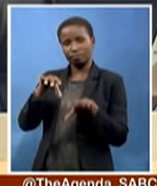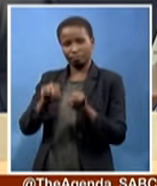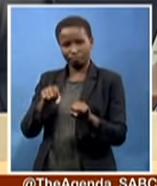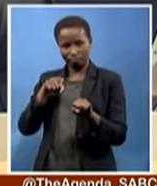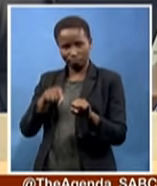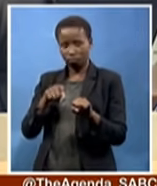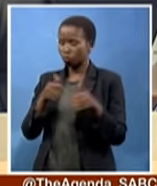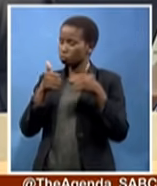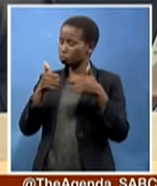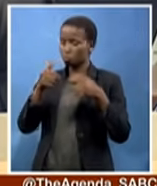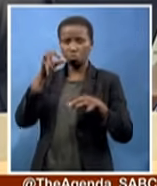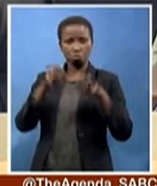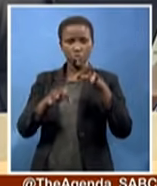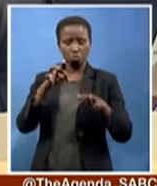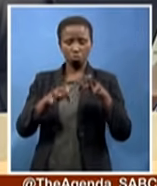within the ANC.